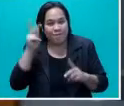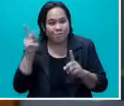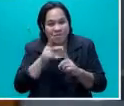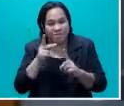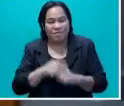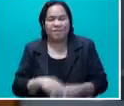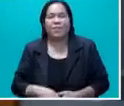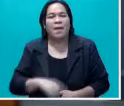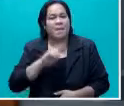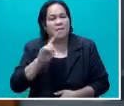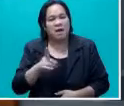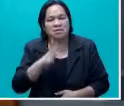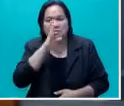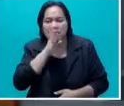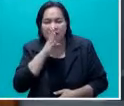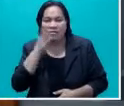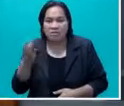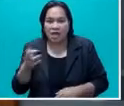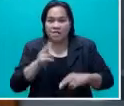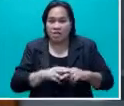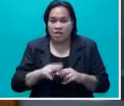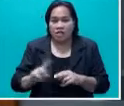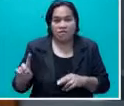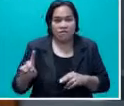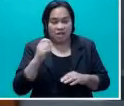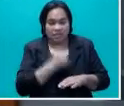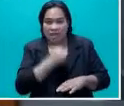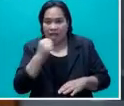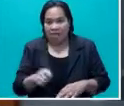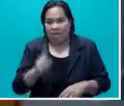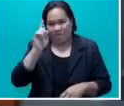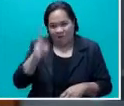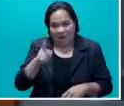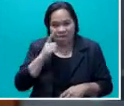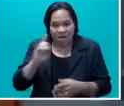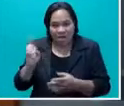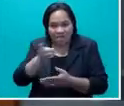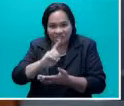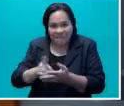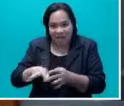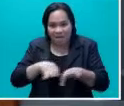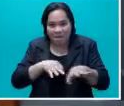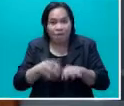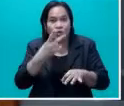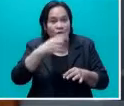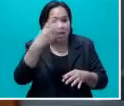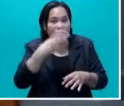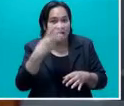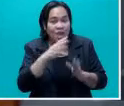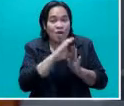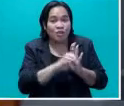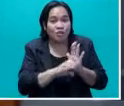But unfortunately, it is the Fiji First government that has intentionally designed the 2013